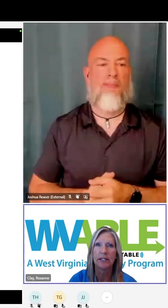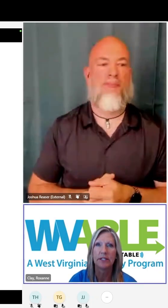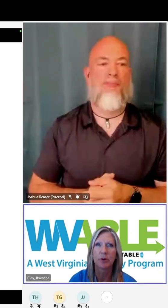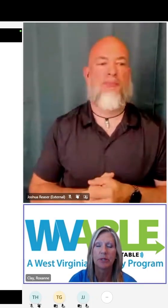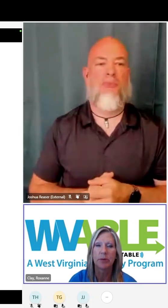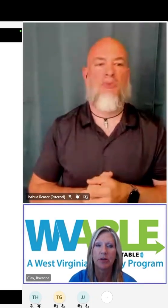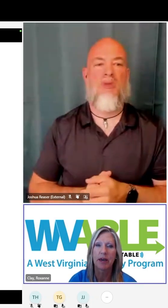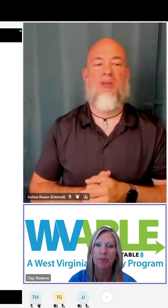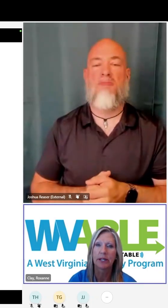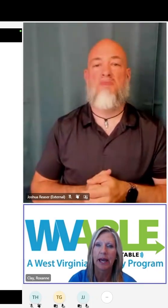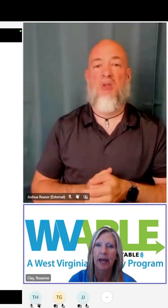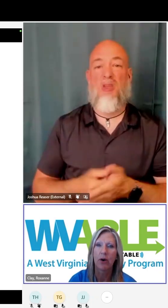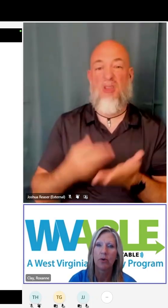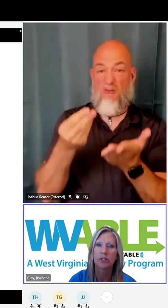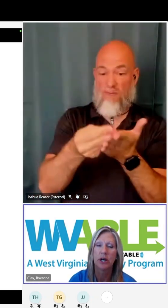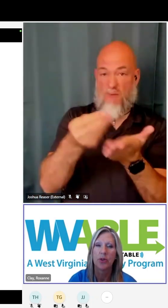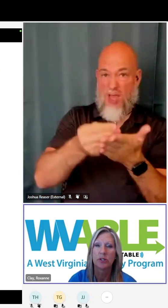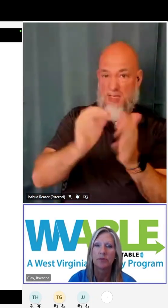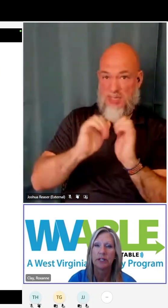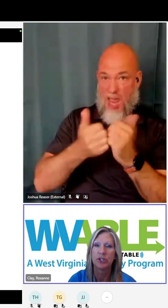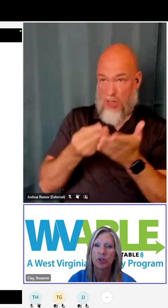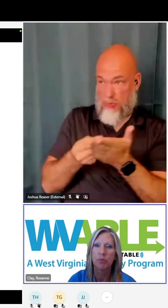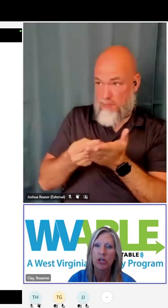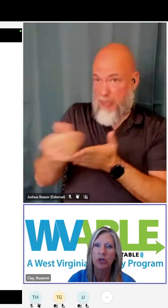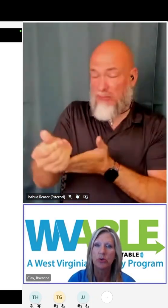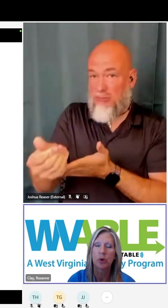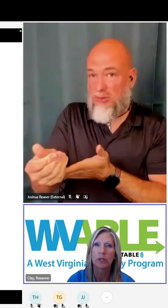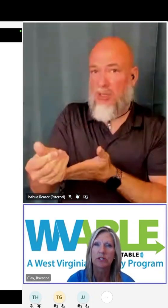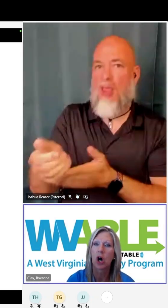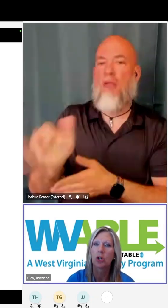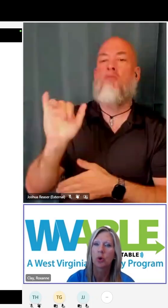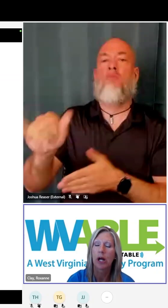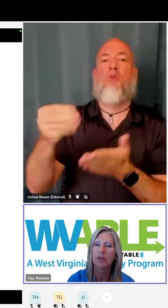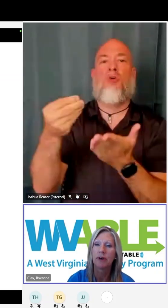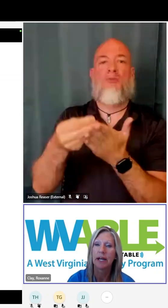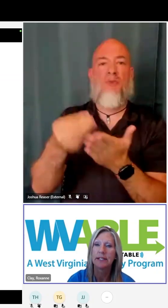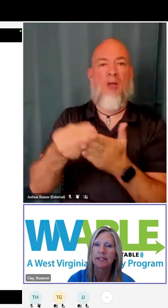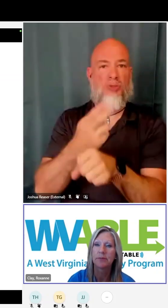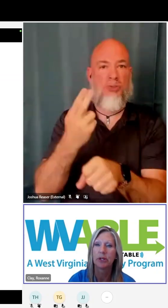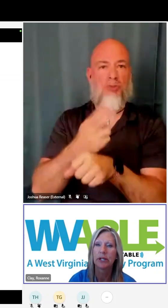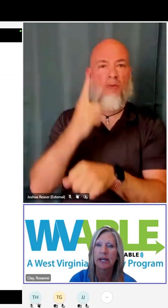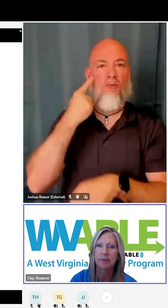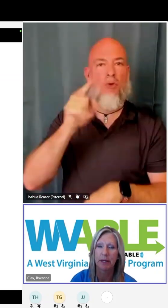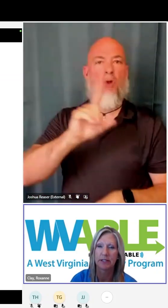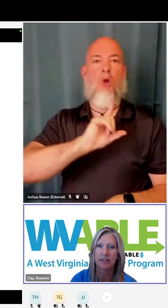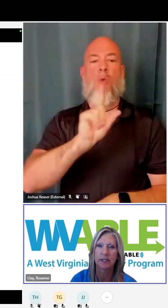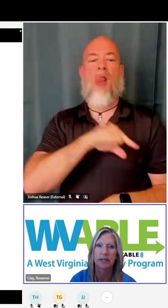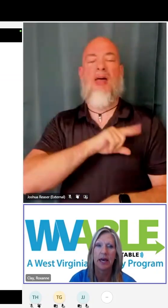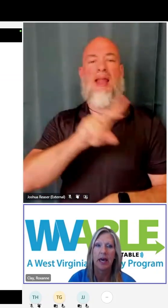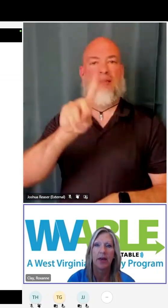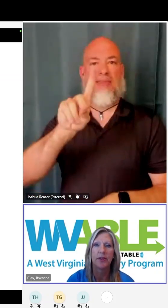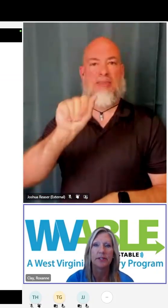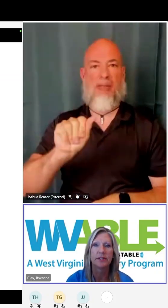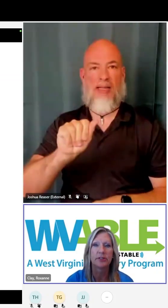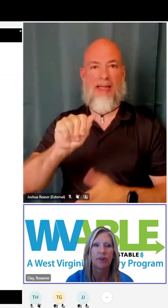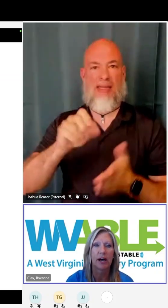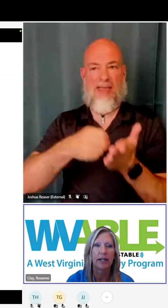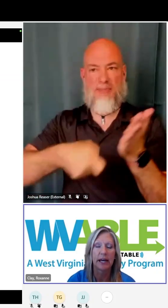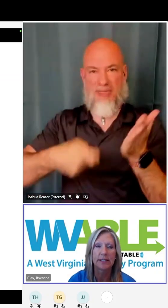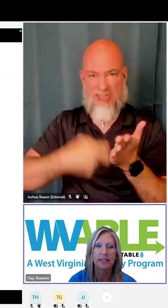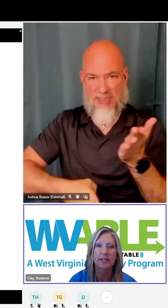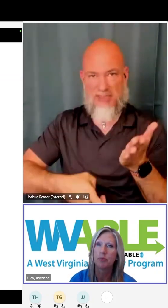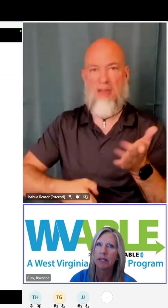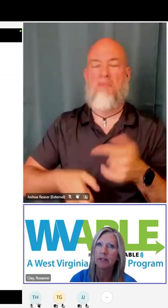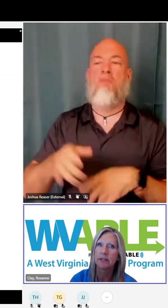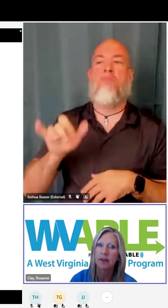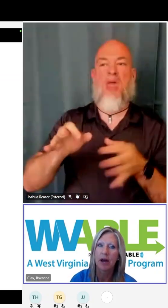Spending funds from a WVABLE account, those funds should be used on what's called qualified disability expenses. And this is